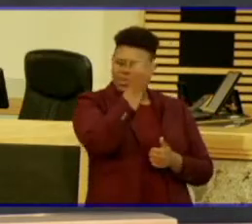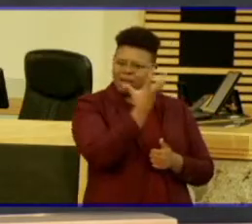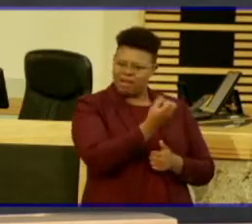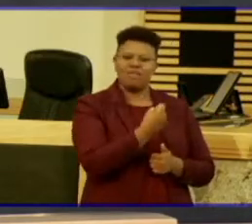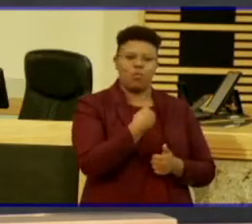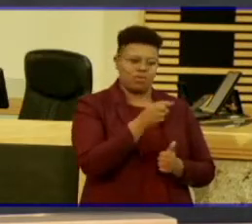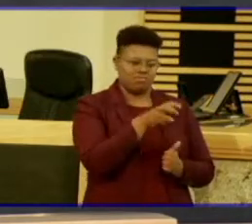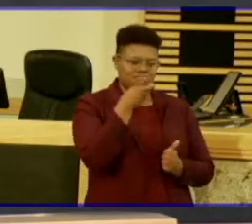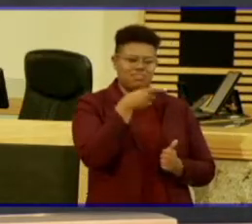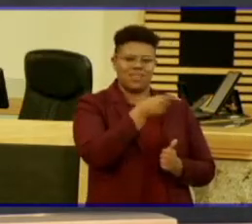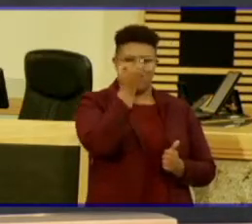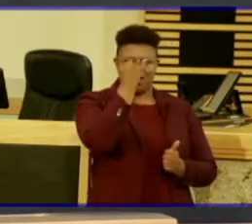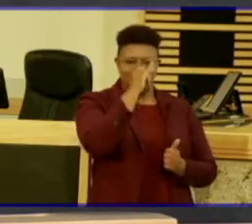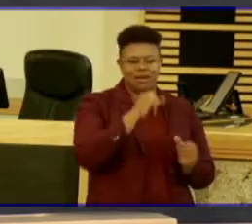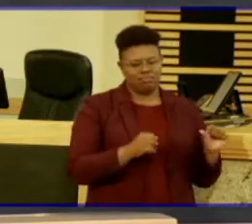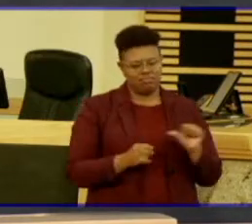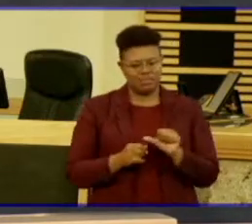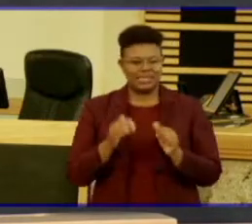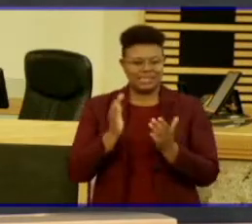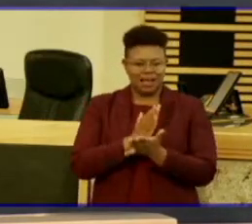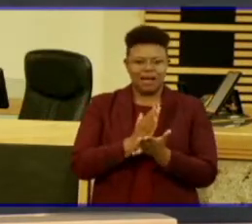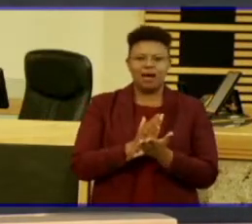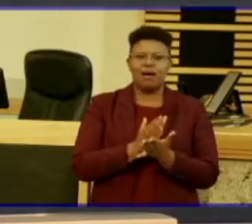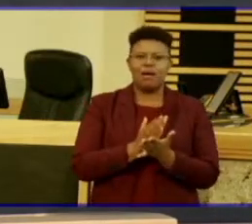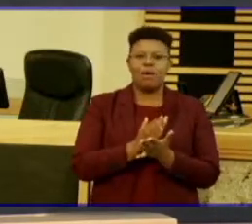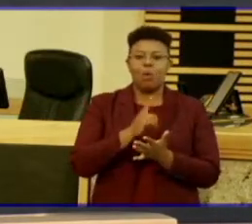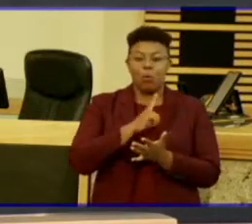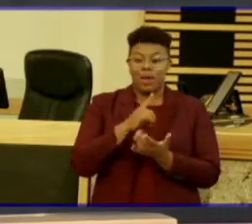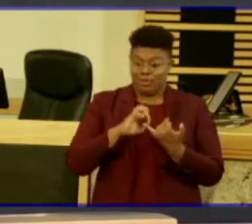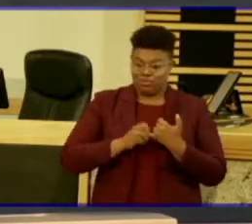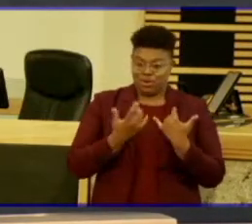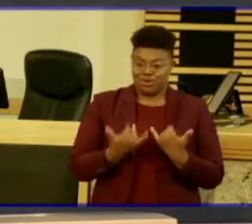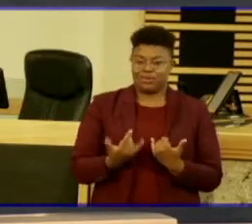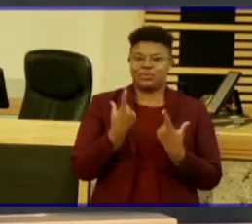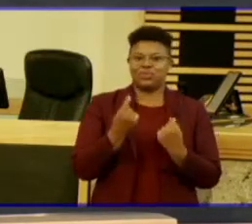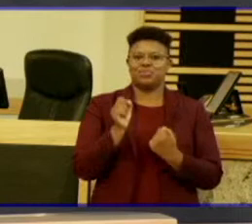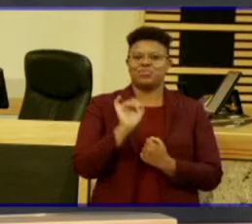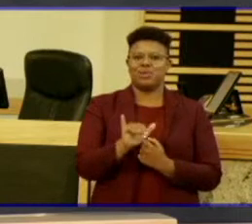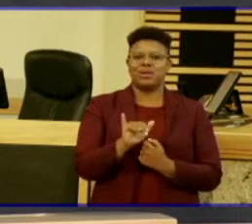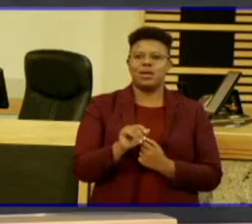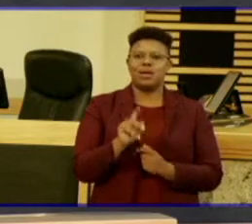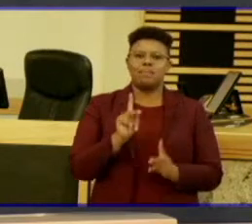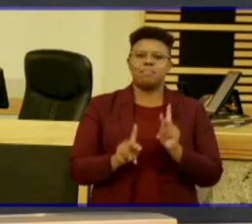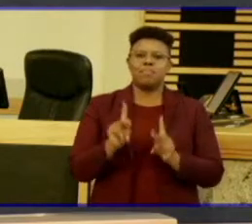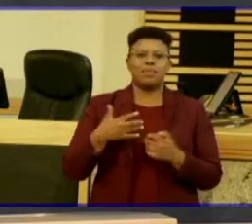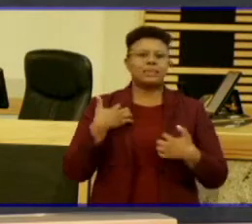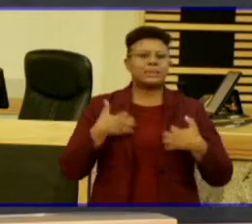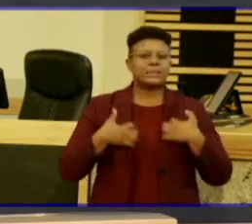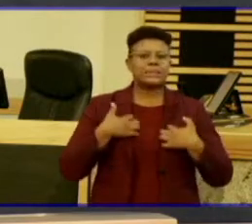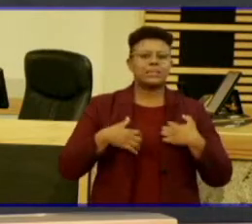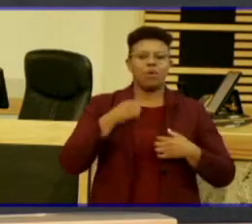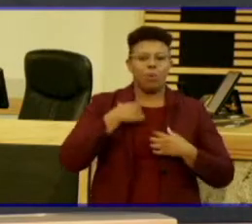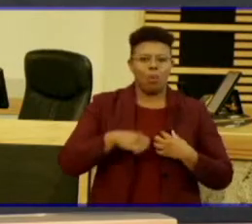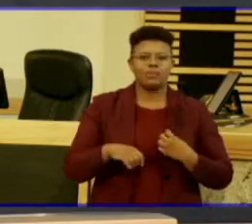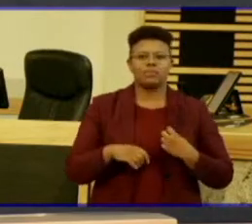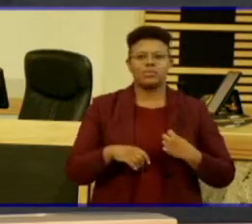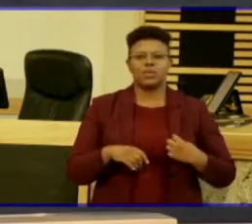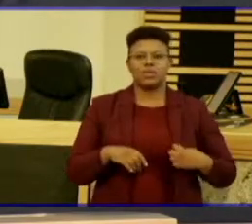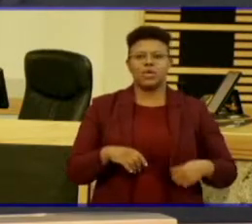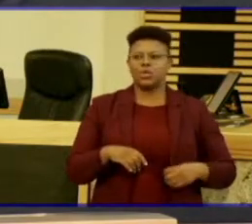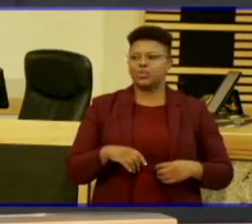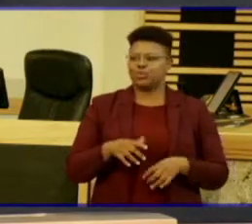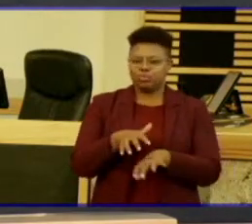sizijonge sizibuyisele sikwazi uzibuyisela sizama uvuselela ke loo nto abantu bakuthi bakhalela ukulima amasimi akhona